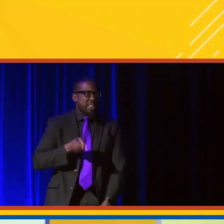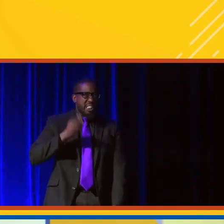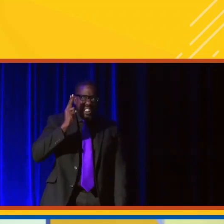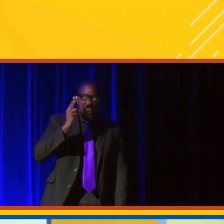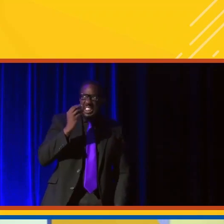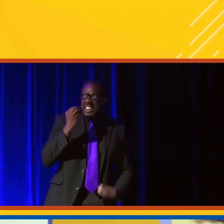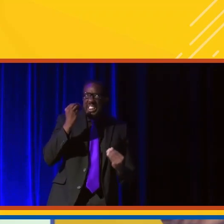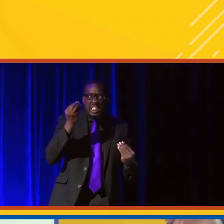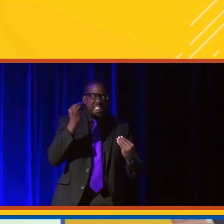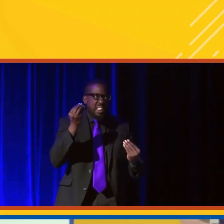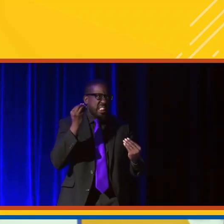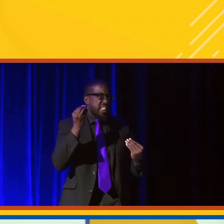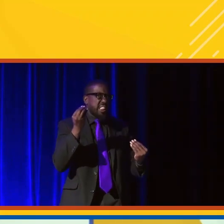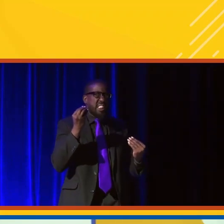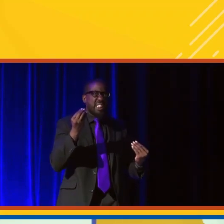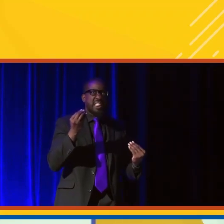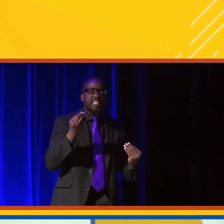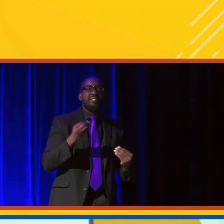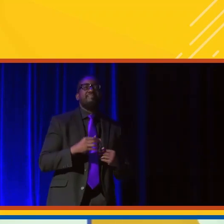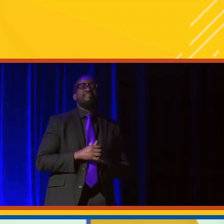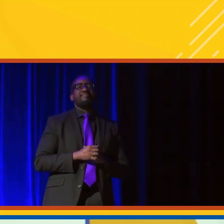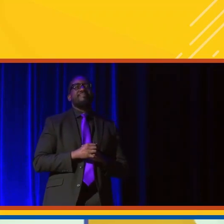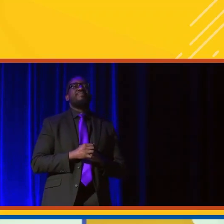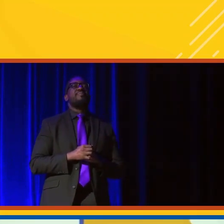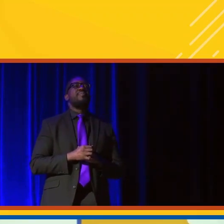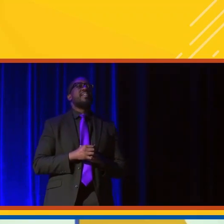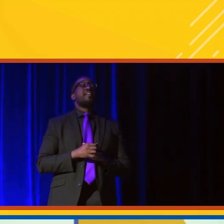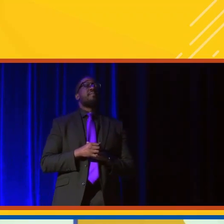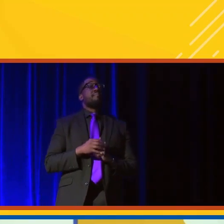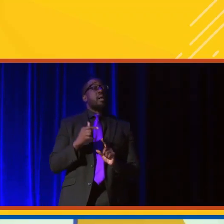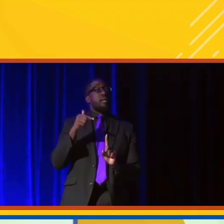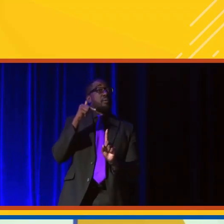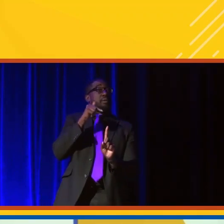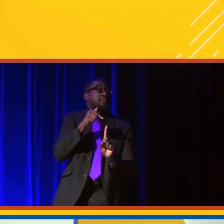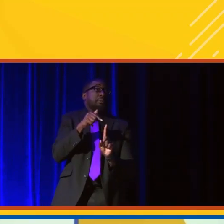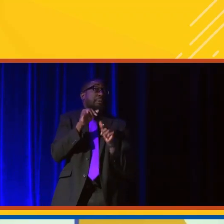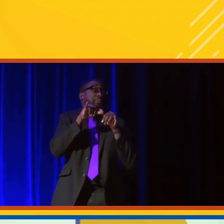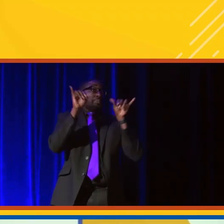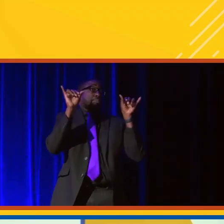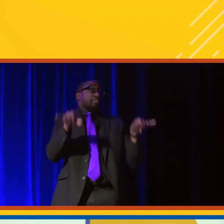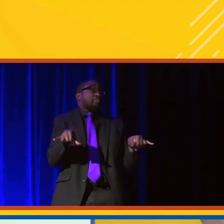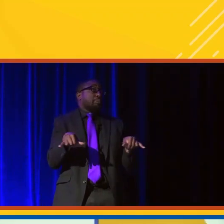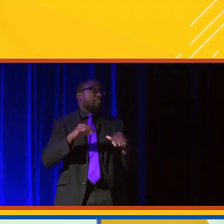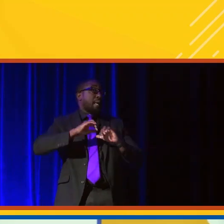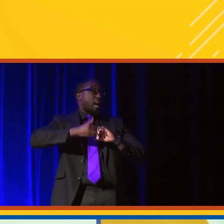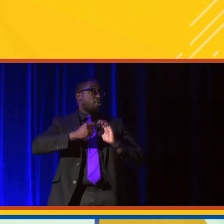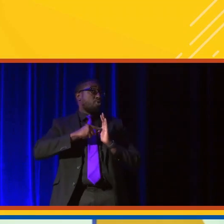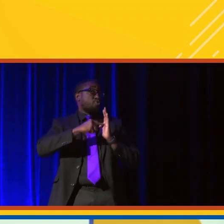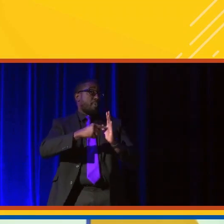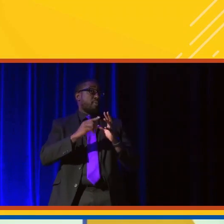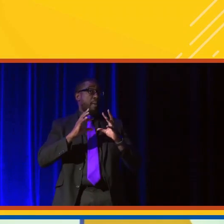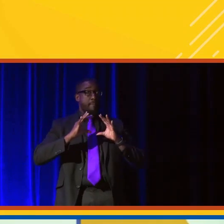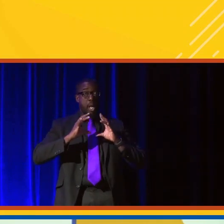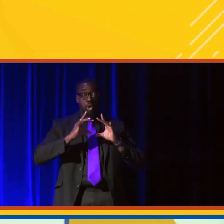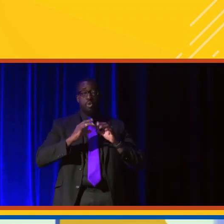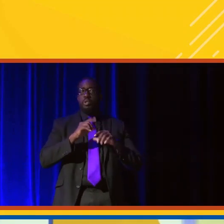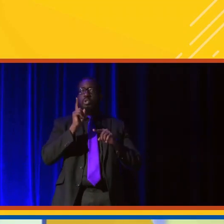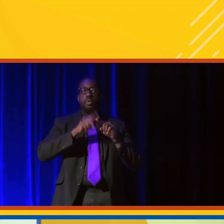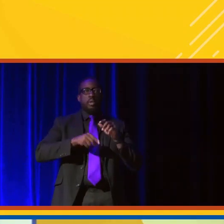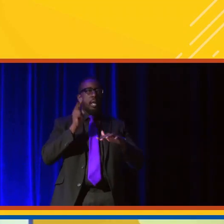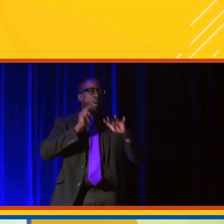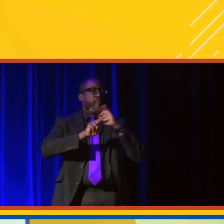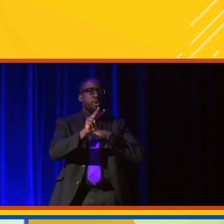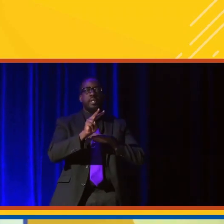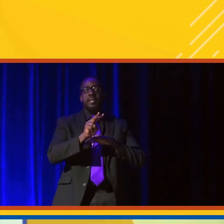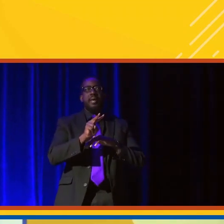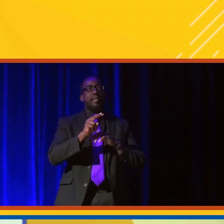of this representation. But, right, this is the regime of how you could represent a molecule. You could not predict the electronic structure if you treat